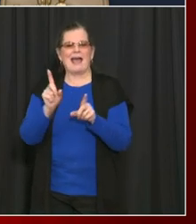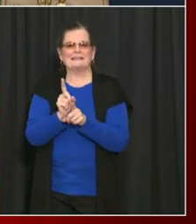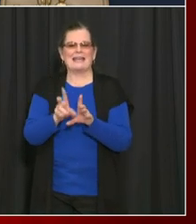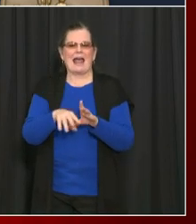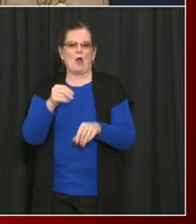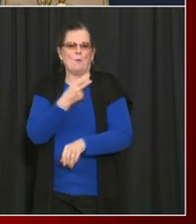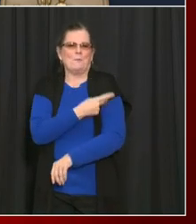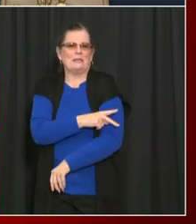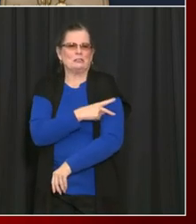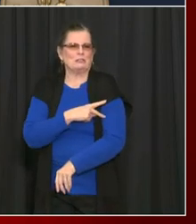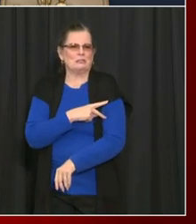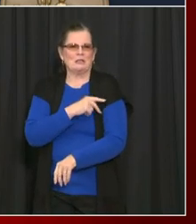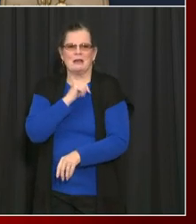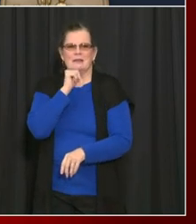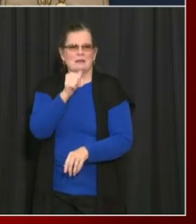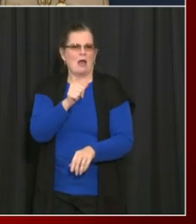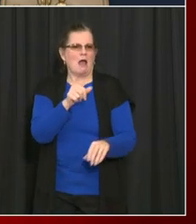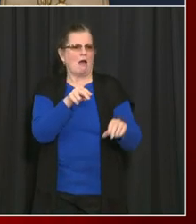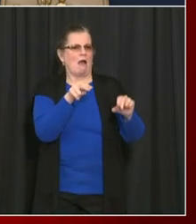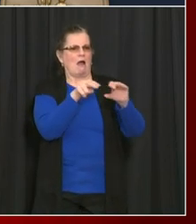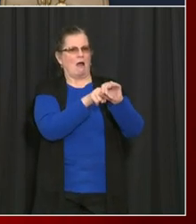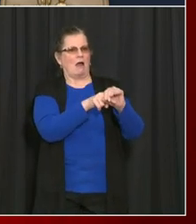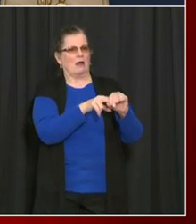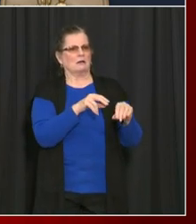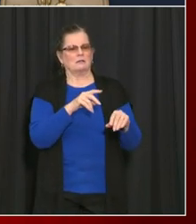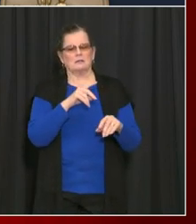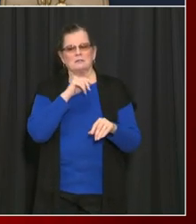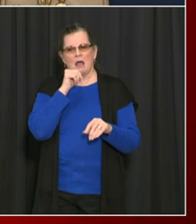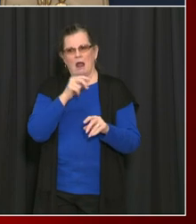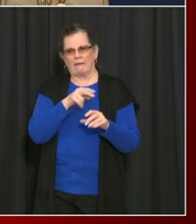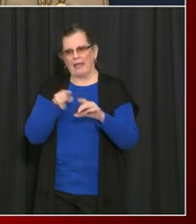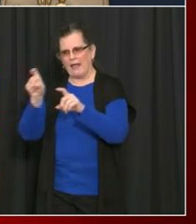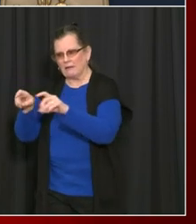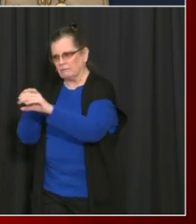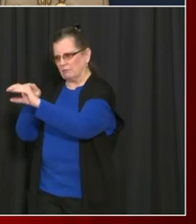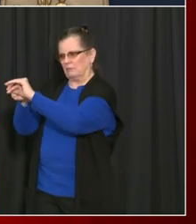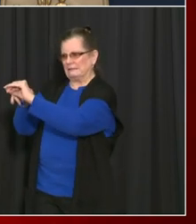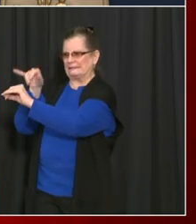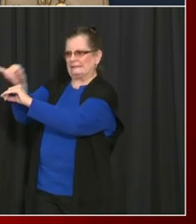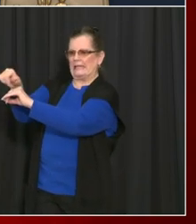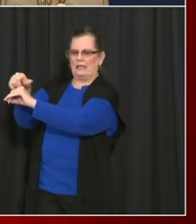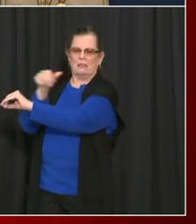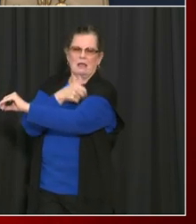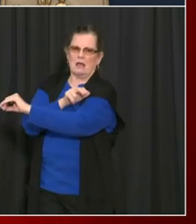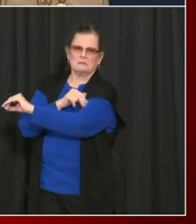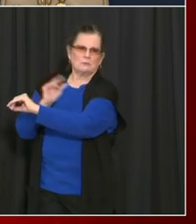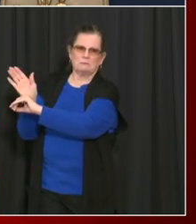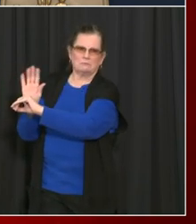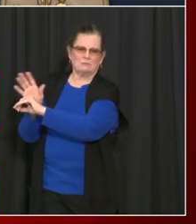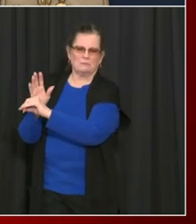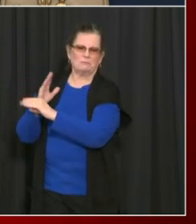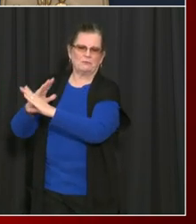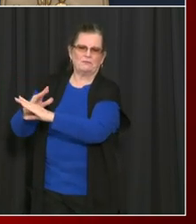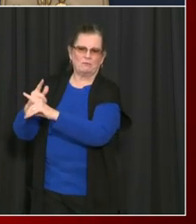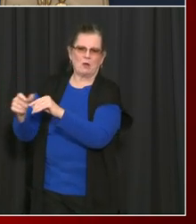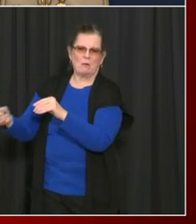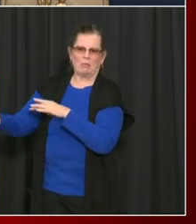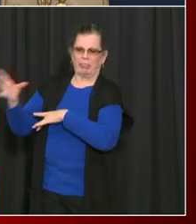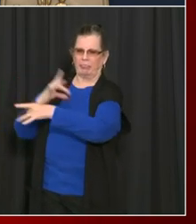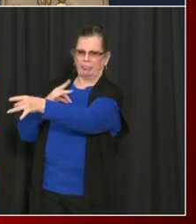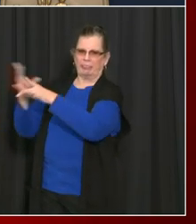will not unduly burden our hospital capacity related to COVID-19 resources.